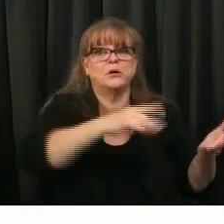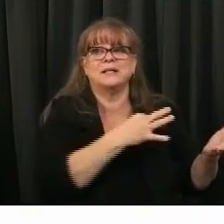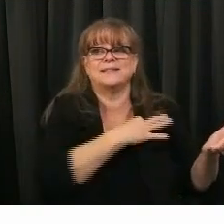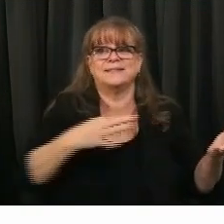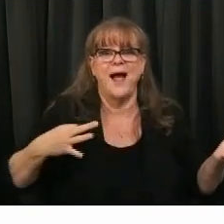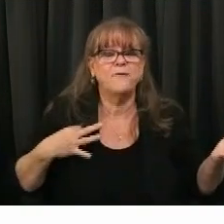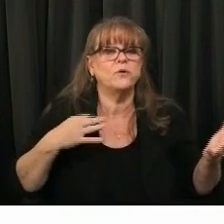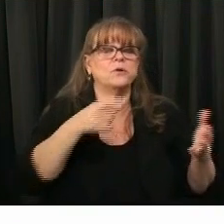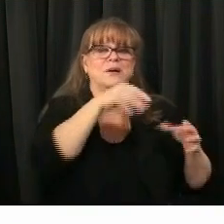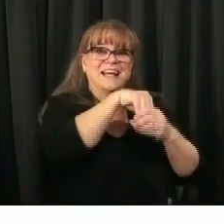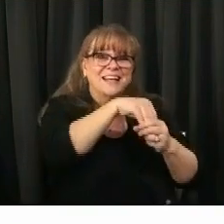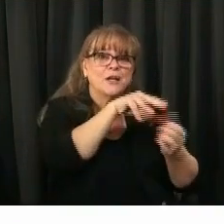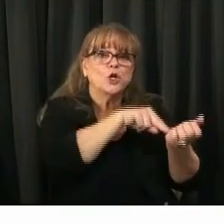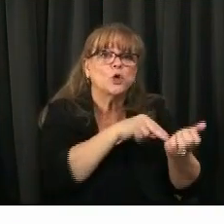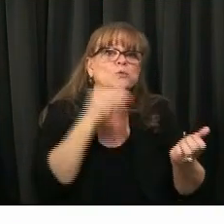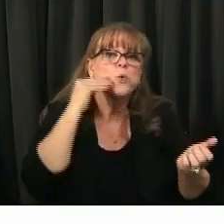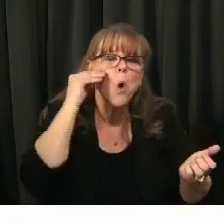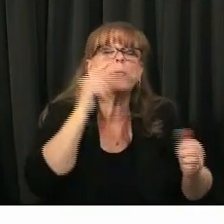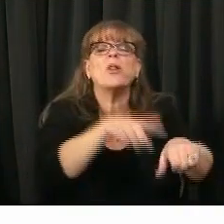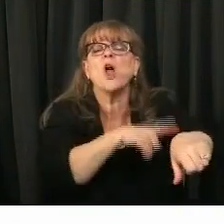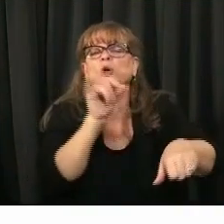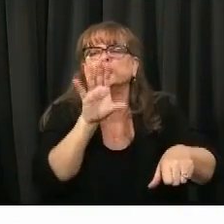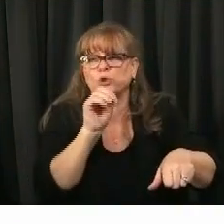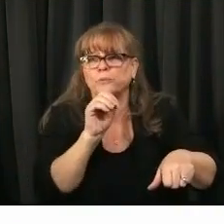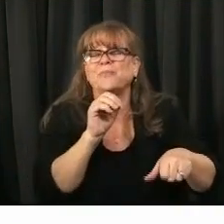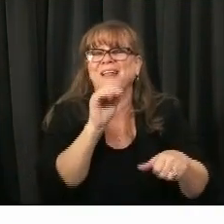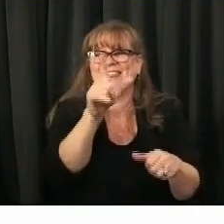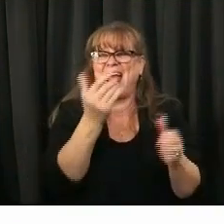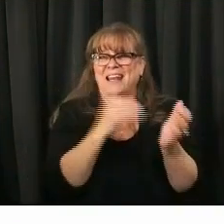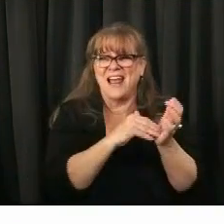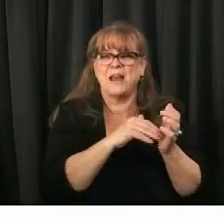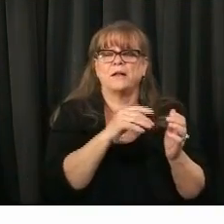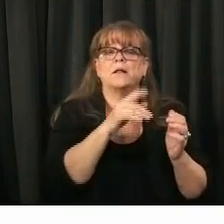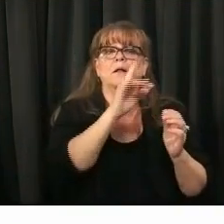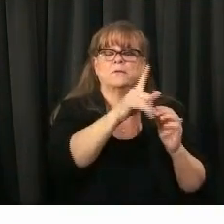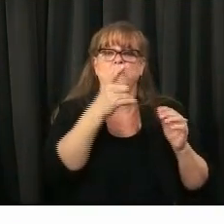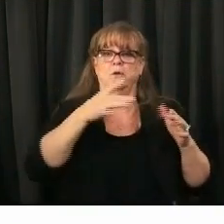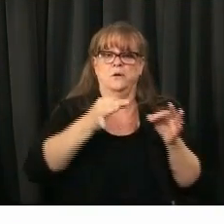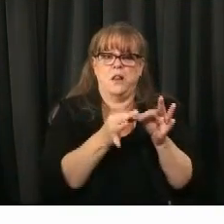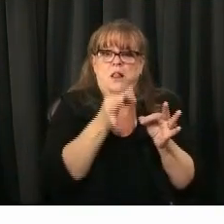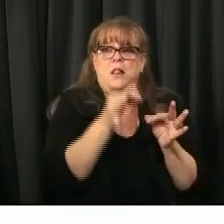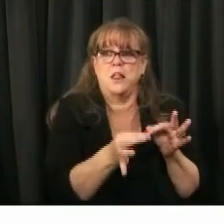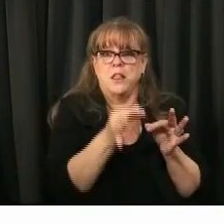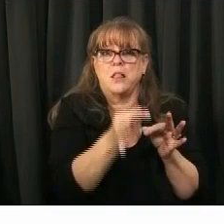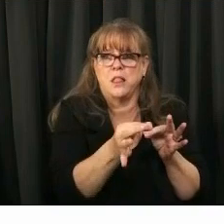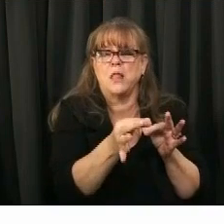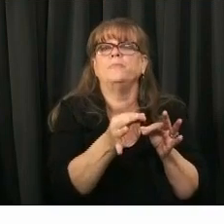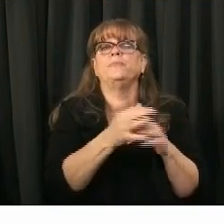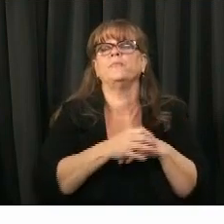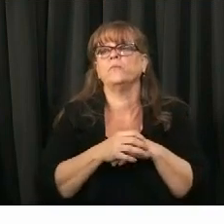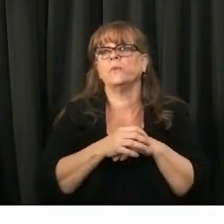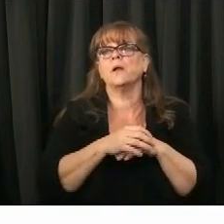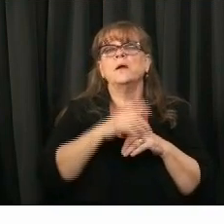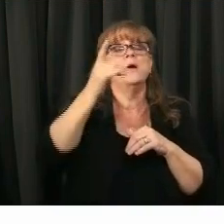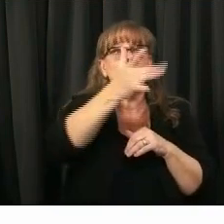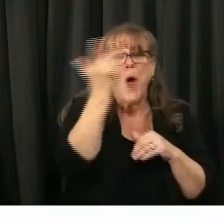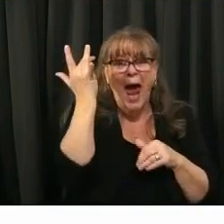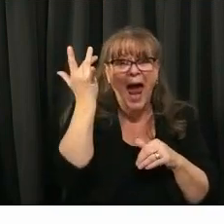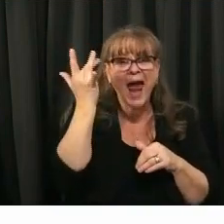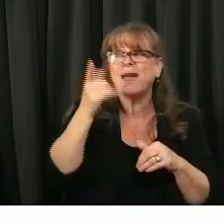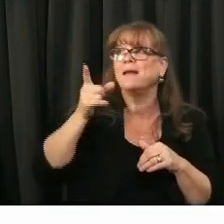program has gone slower than we would like. That's the one part of the vaccine distribution that is directly under federal contract, out of the state